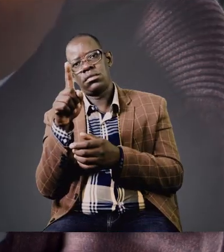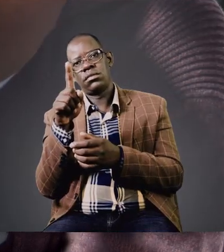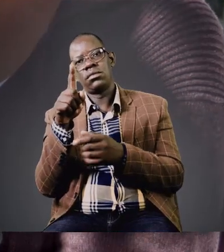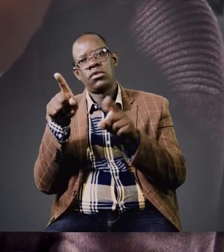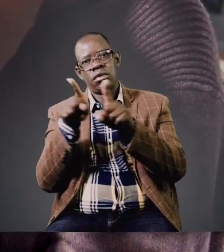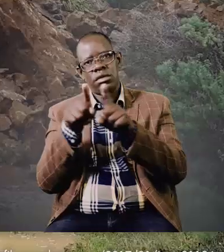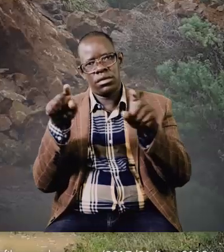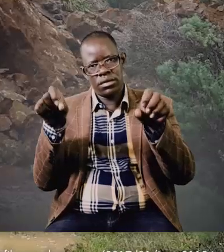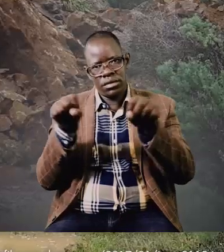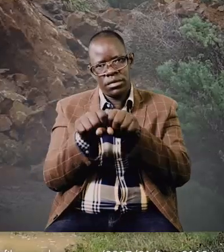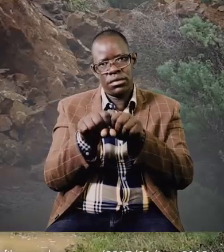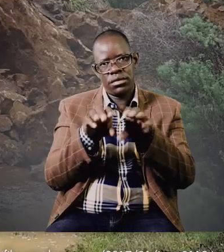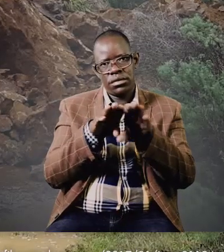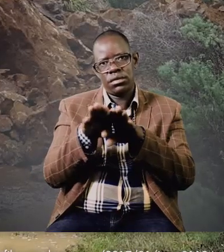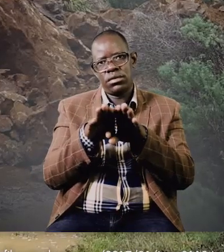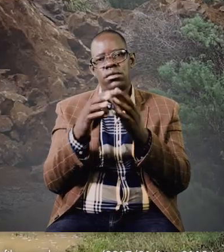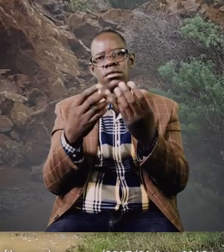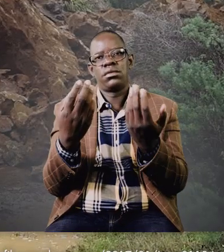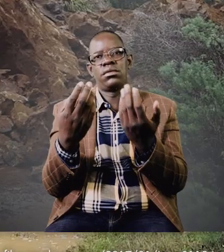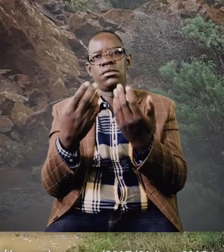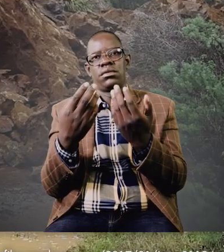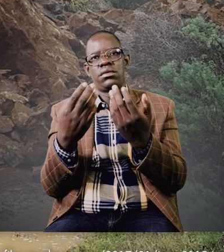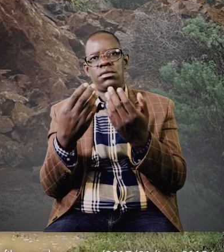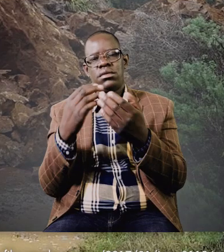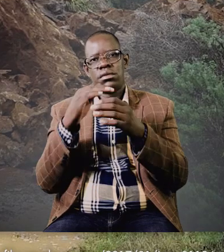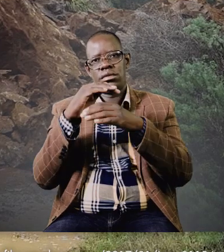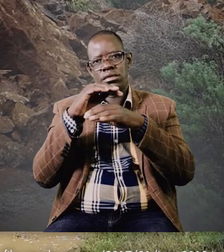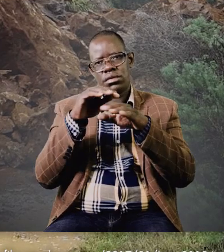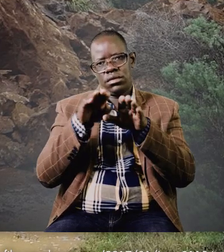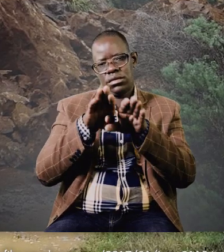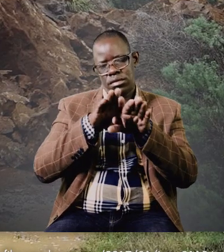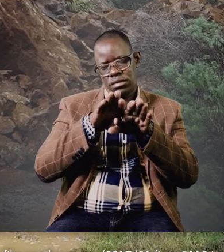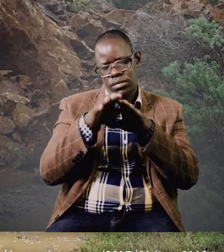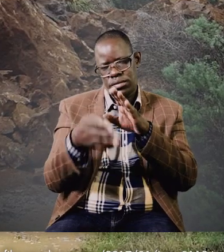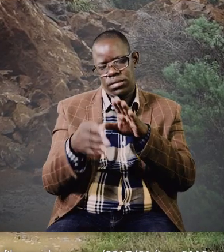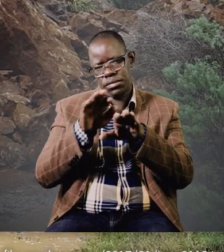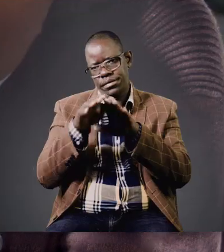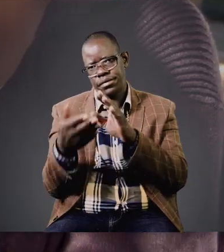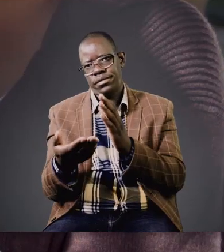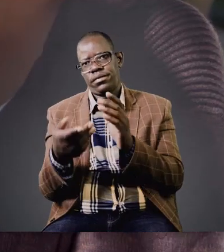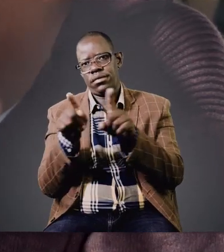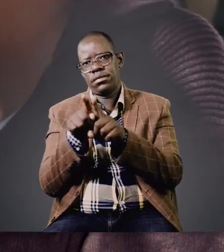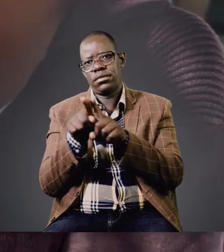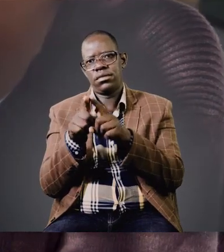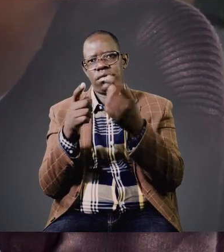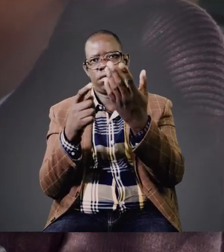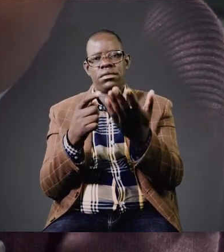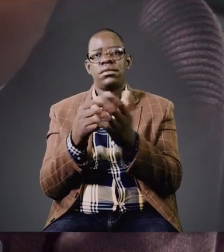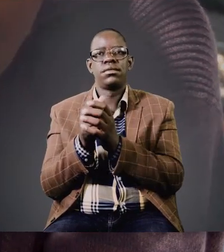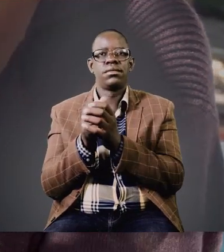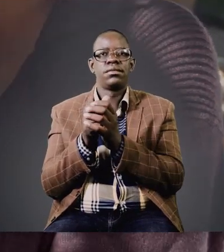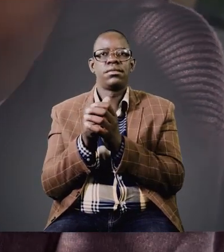pressure, the rocks jerk freely and they cause sudden release of energy in the form of a shock wave. And these are called seismic